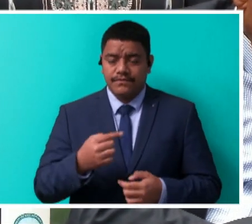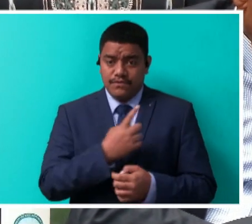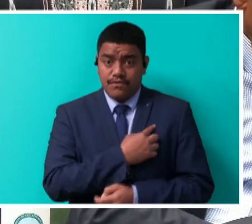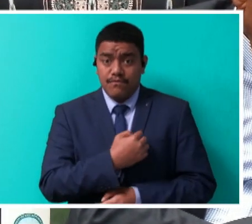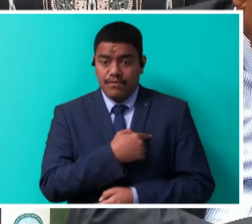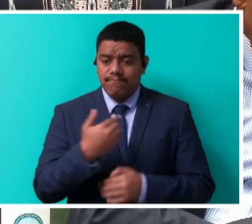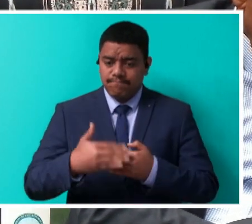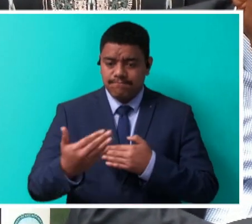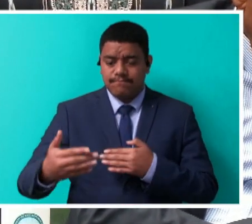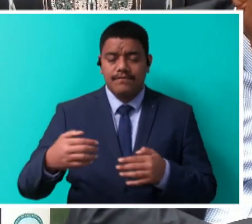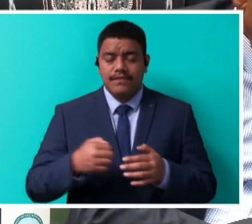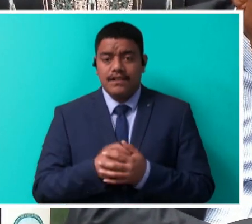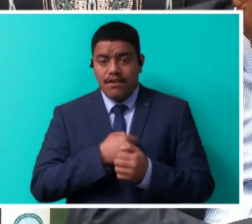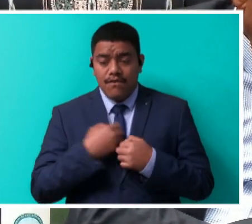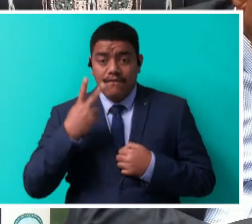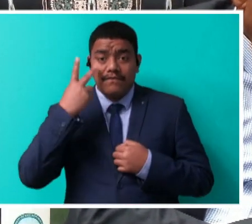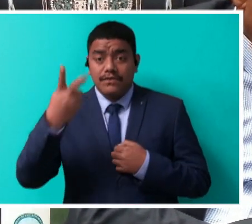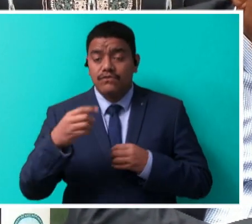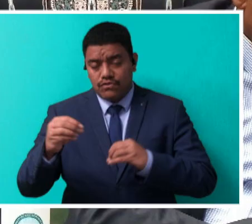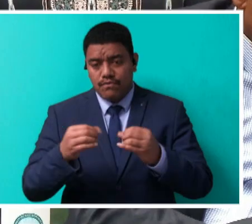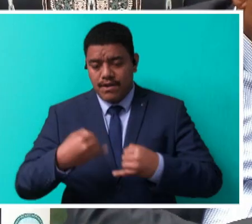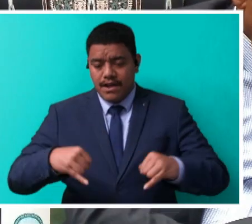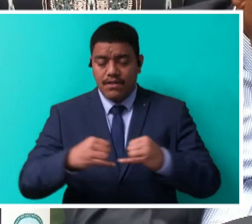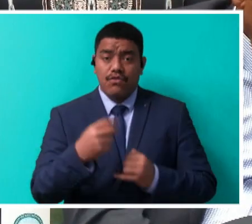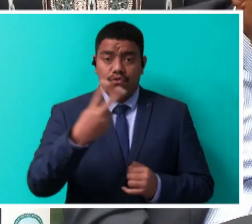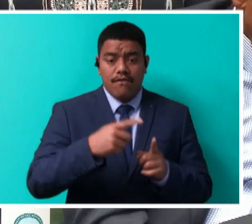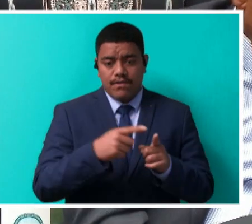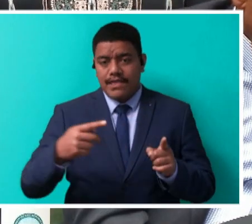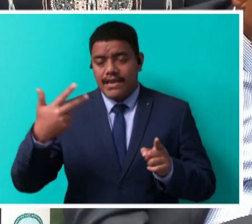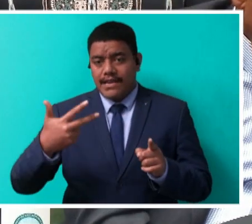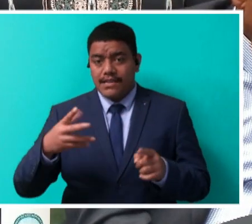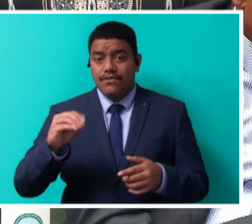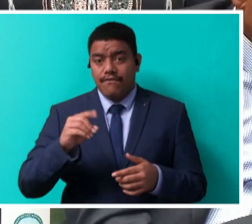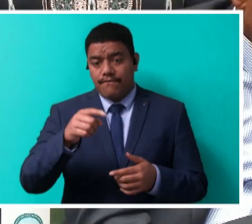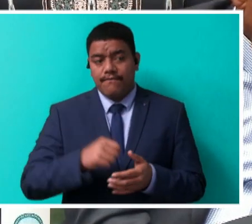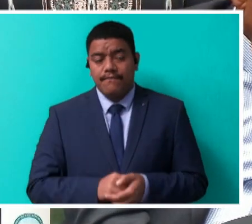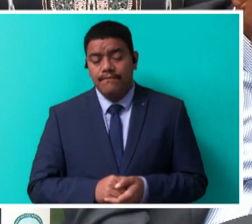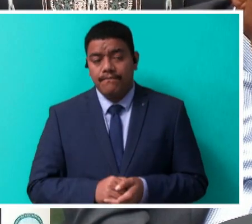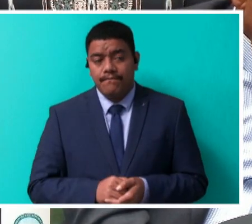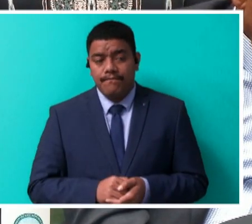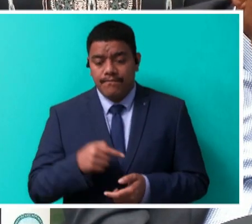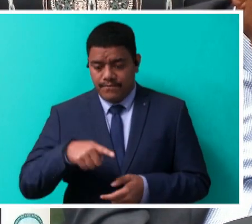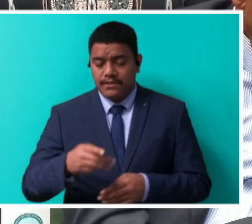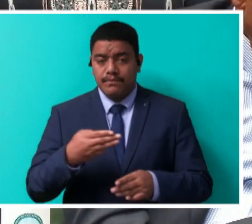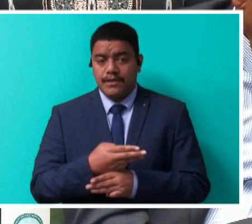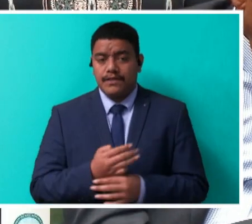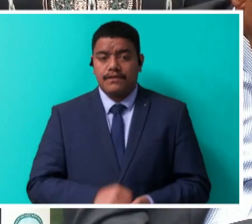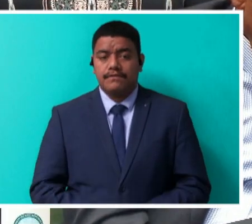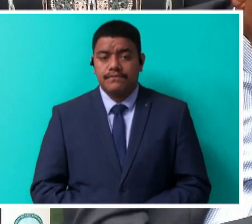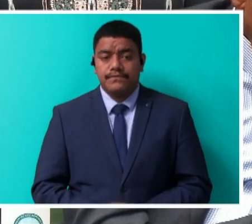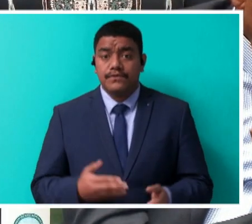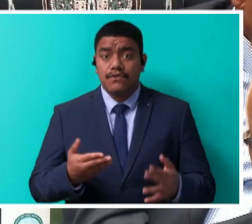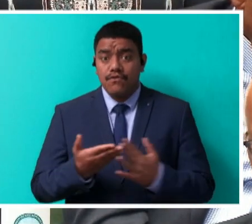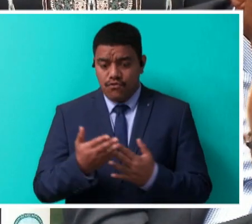further advanced during our ministerial visit to Solomon Islands from the 12th to the 18th of this month. Throughout